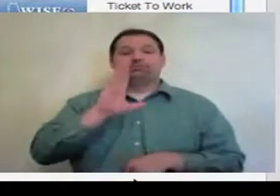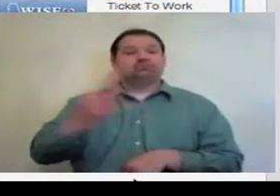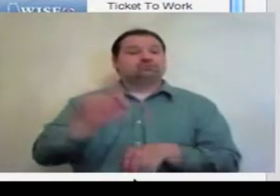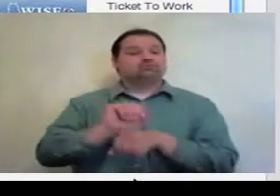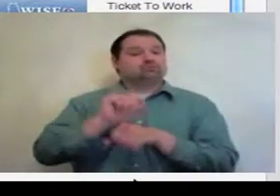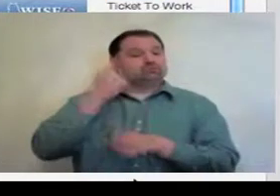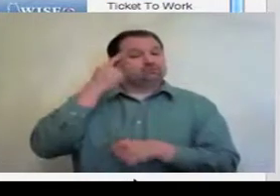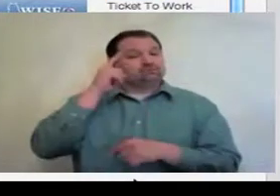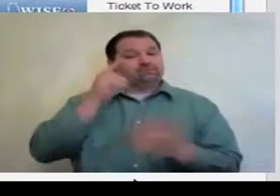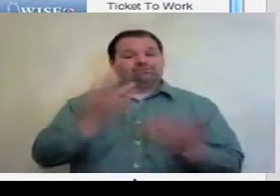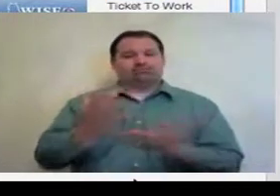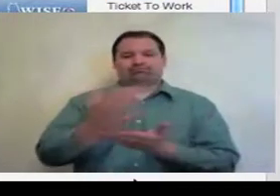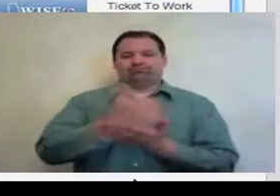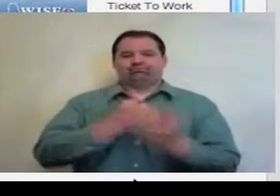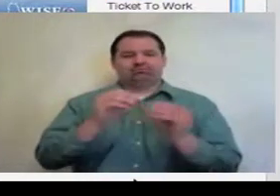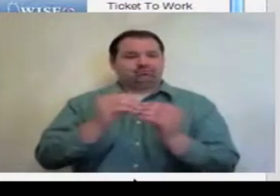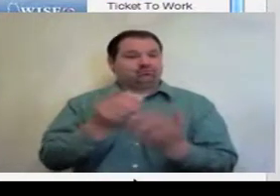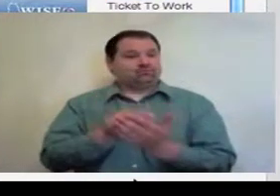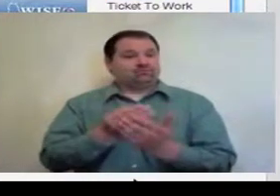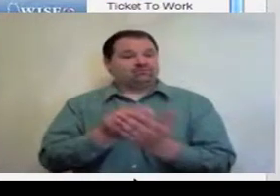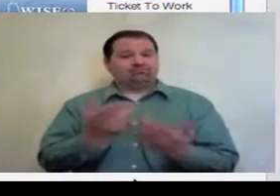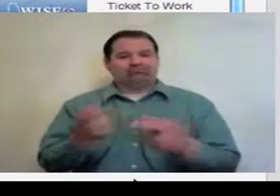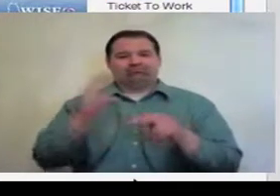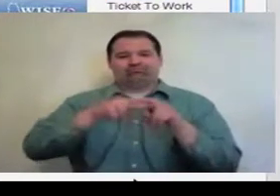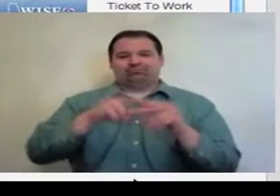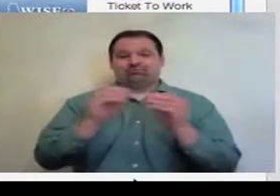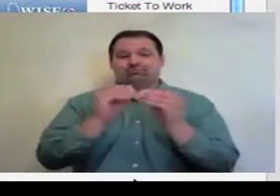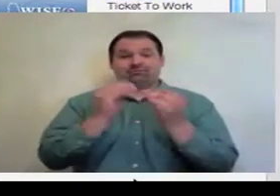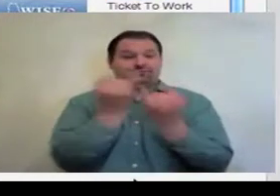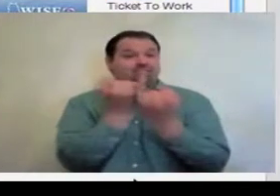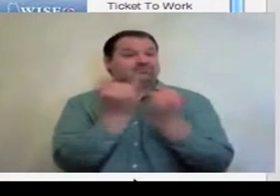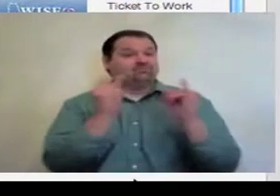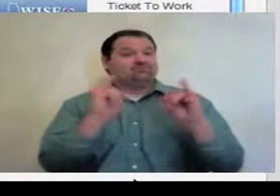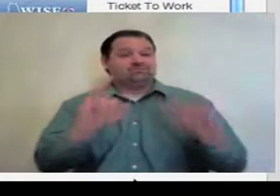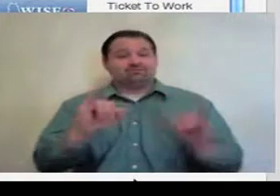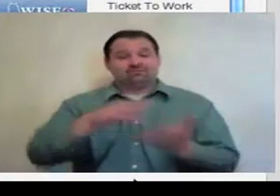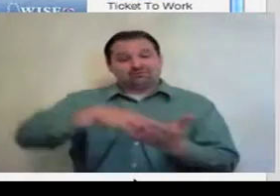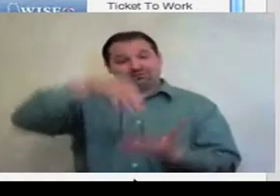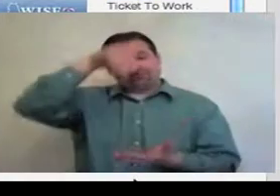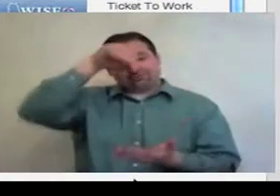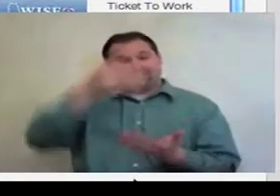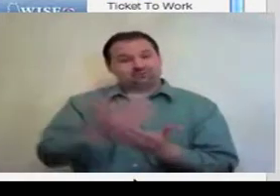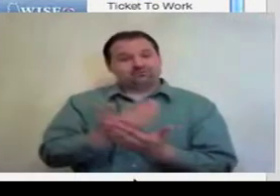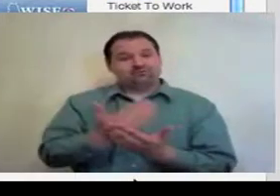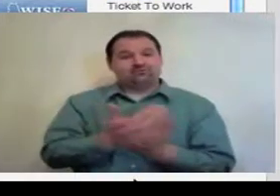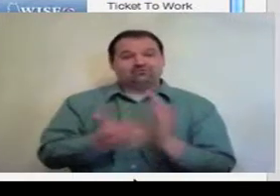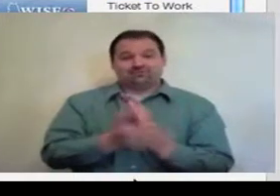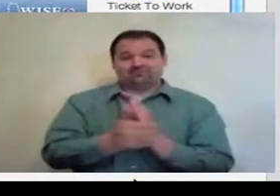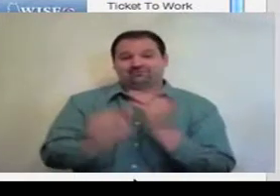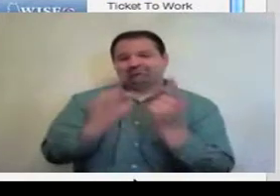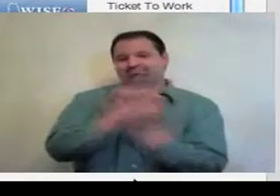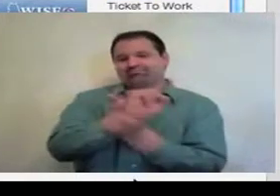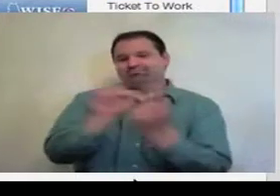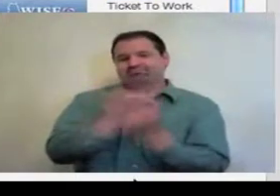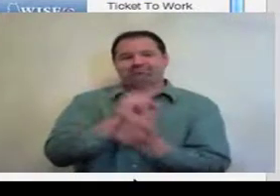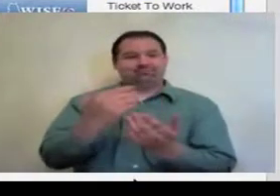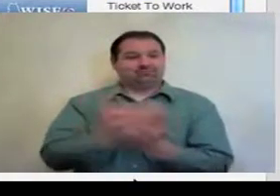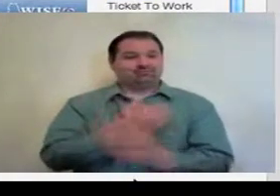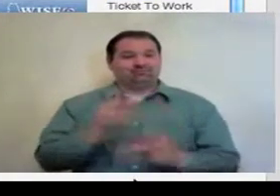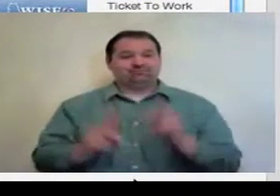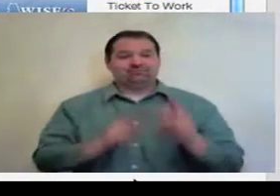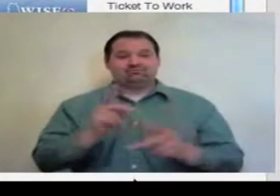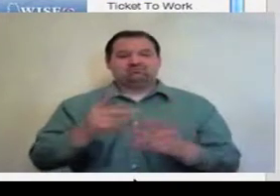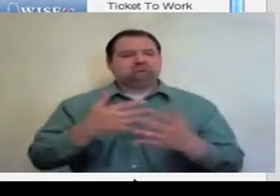that we hear are to earn more income, or to get more independence, to learn new skills, or to meet new